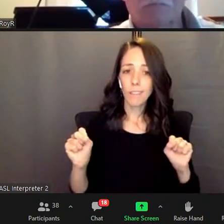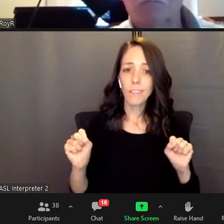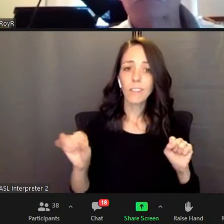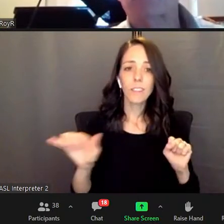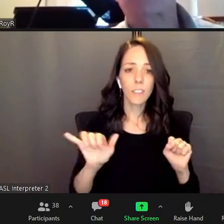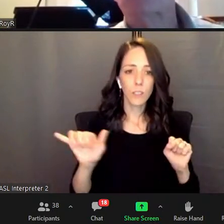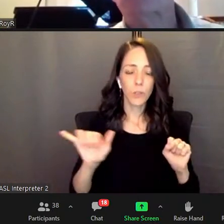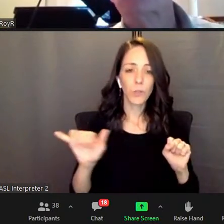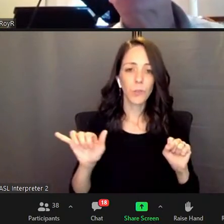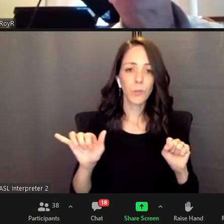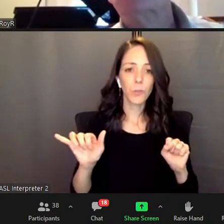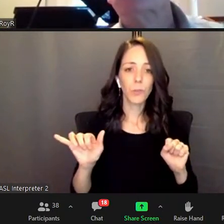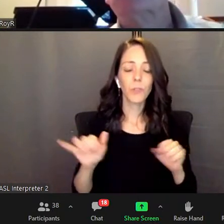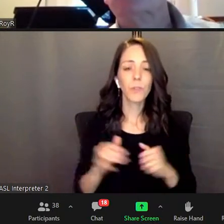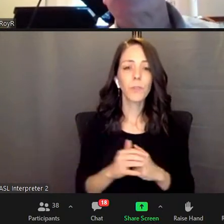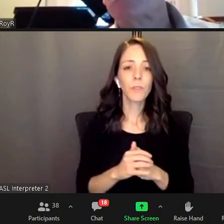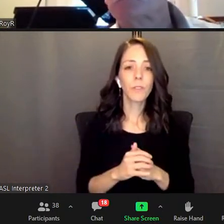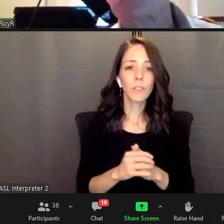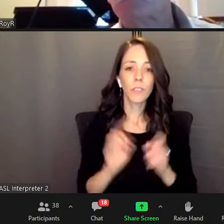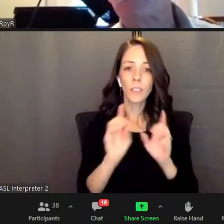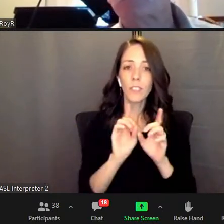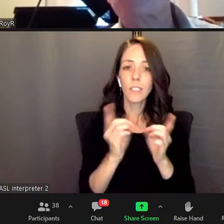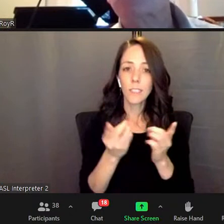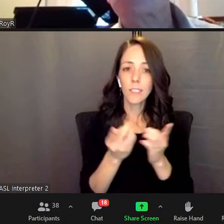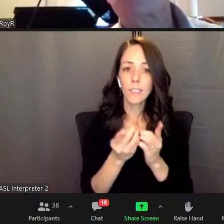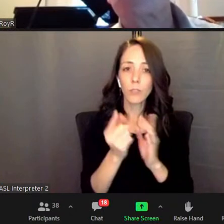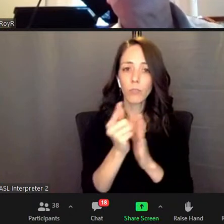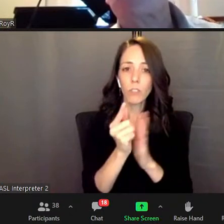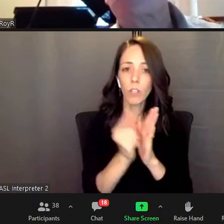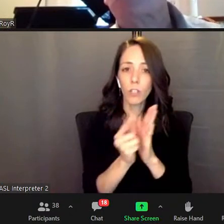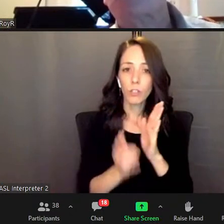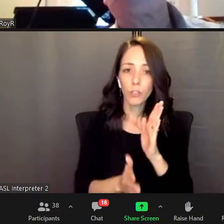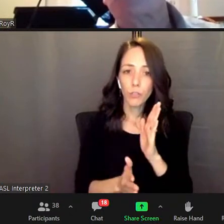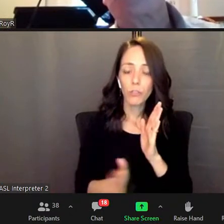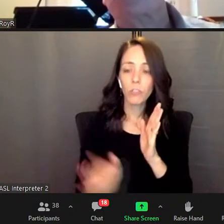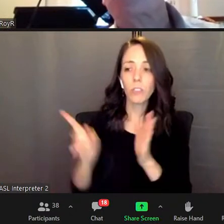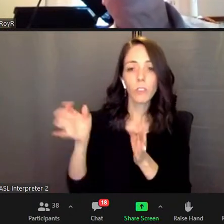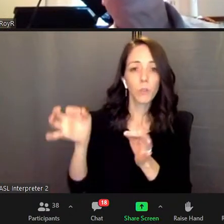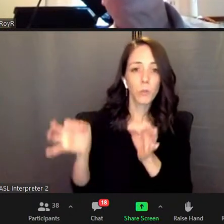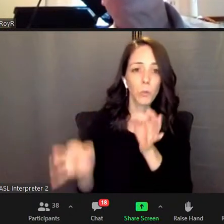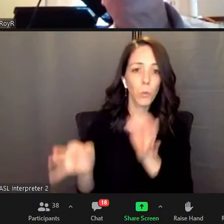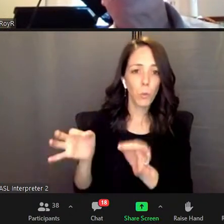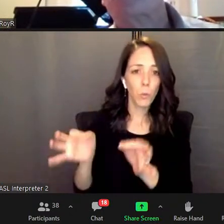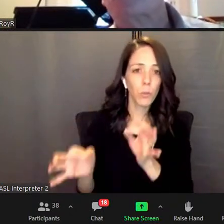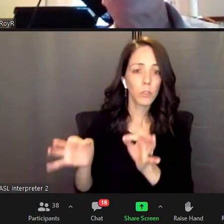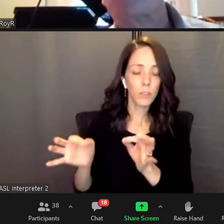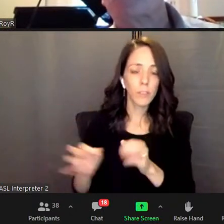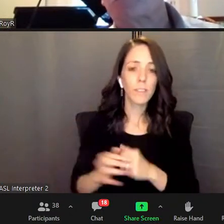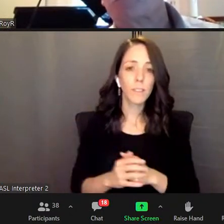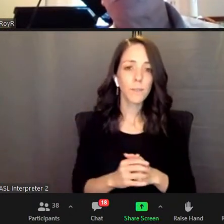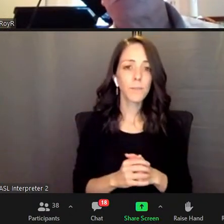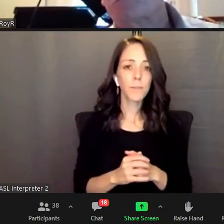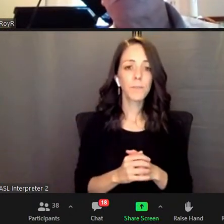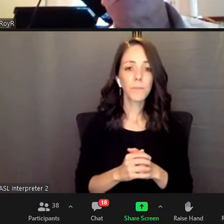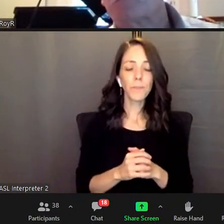includes our district attorney and our courts. One of the